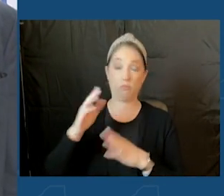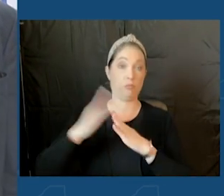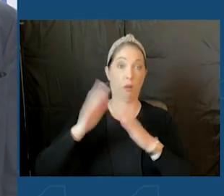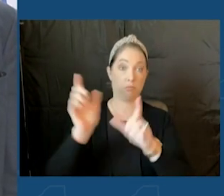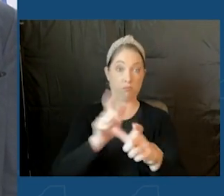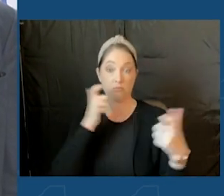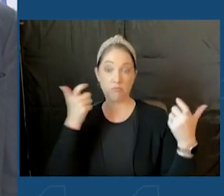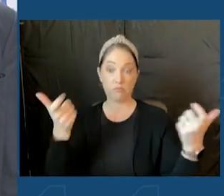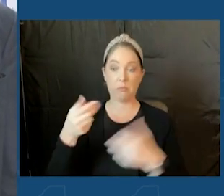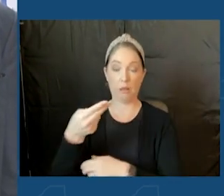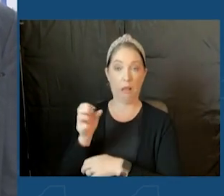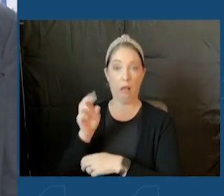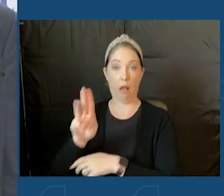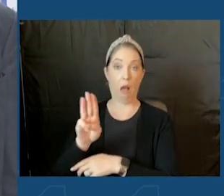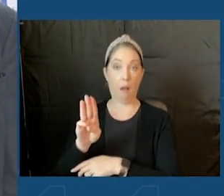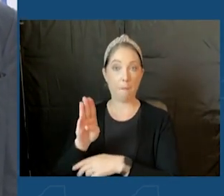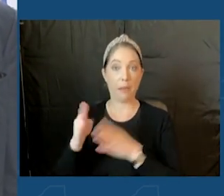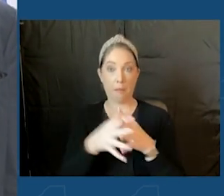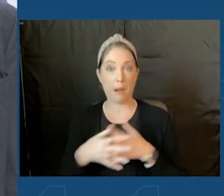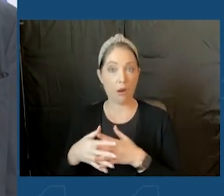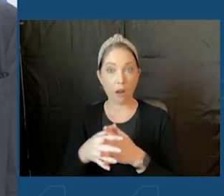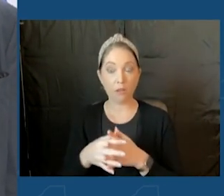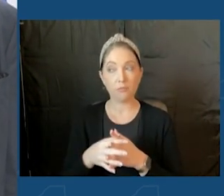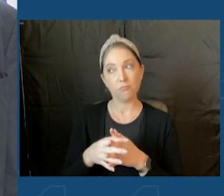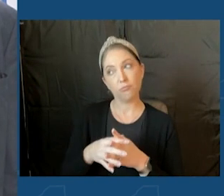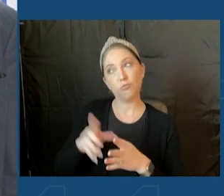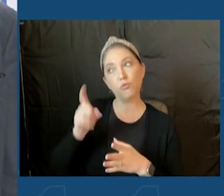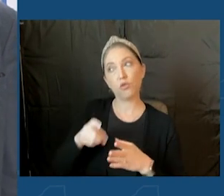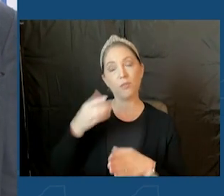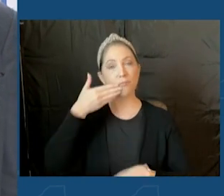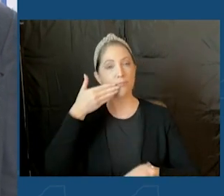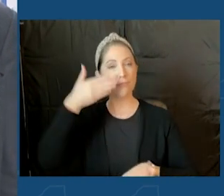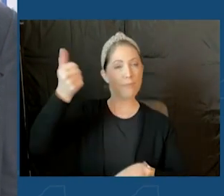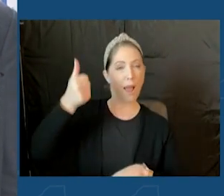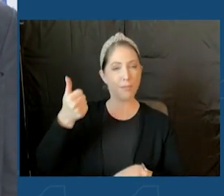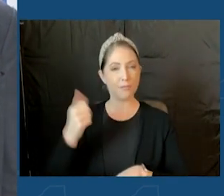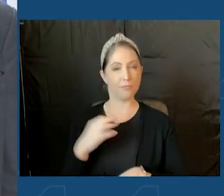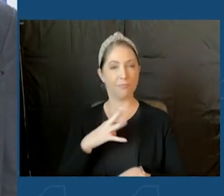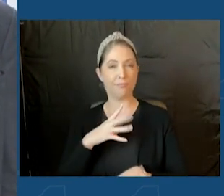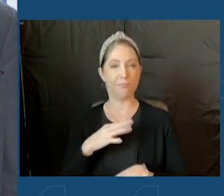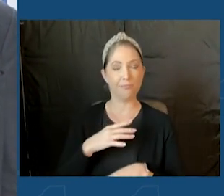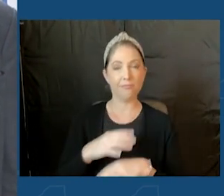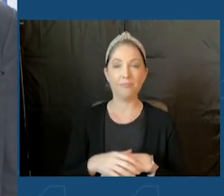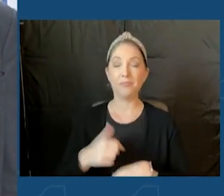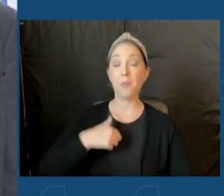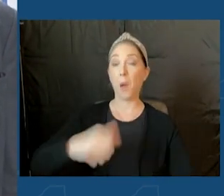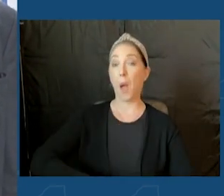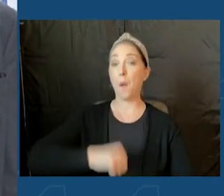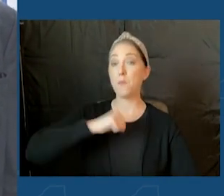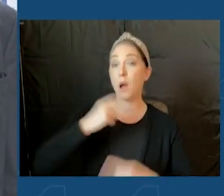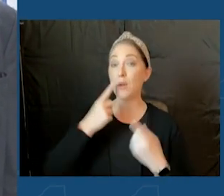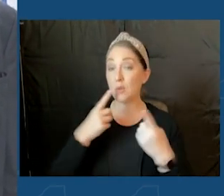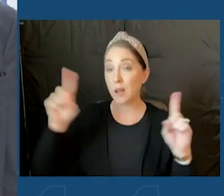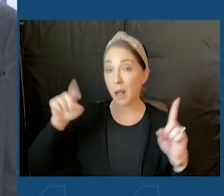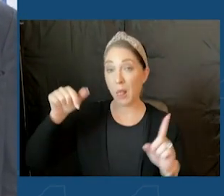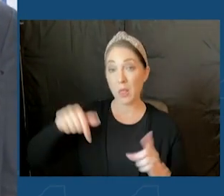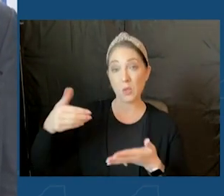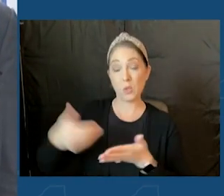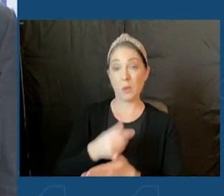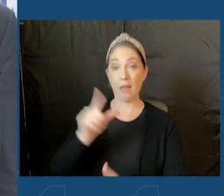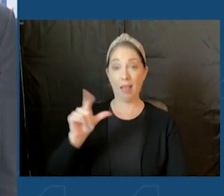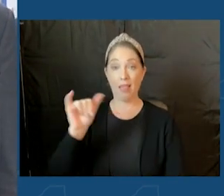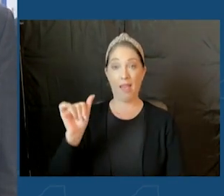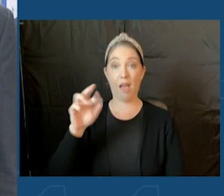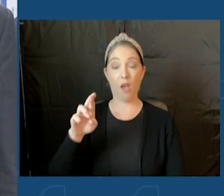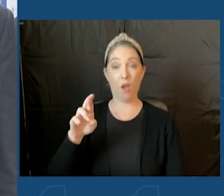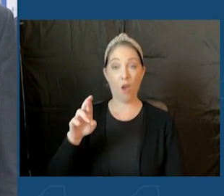completed, deserves something better, something a little more distinguished. So I'm proud to announce that this new LIRR terminal will